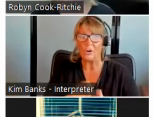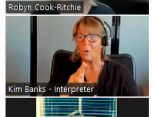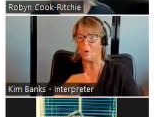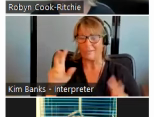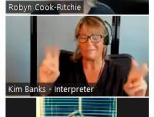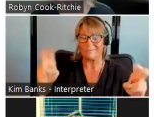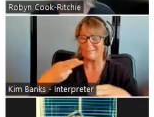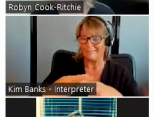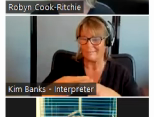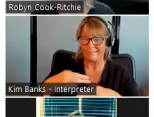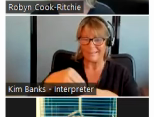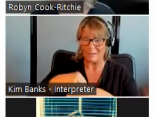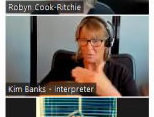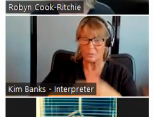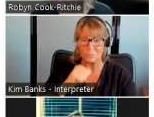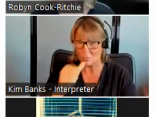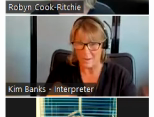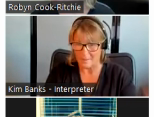progress.